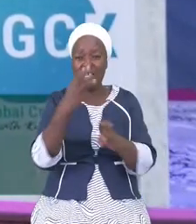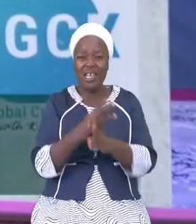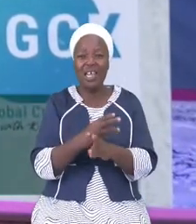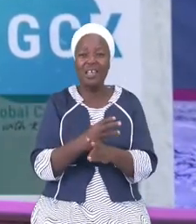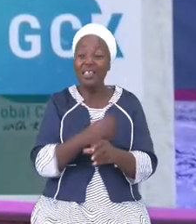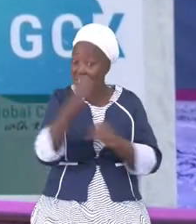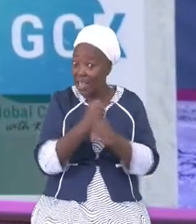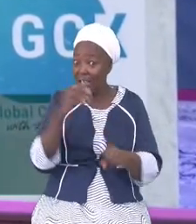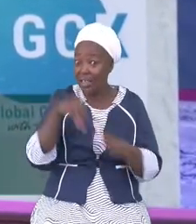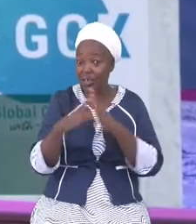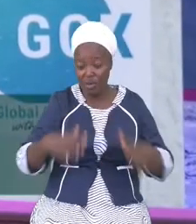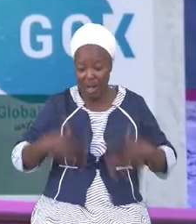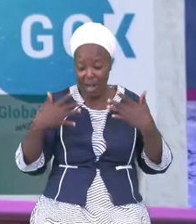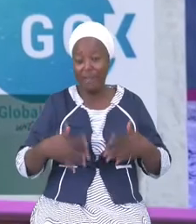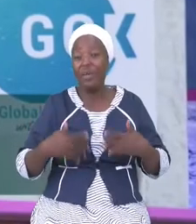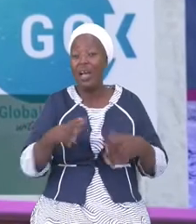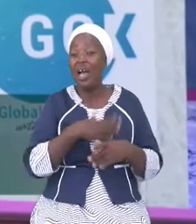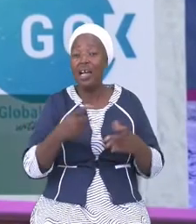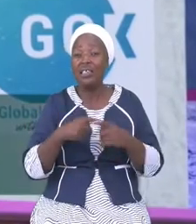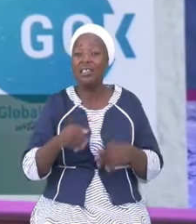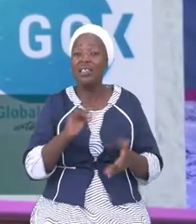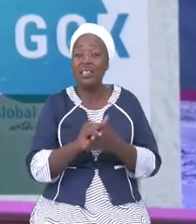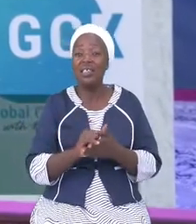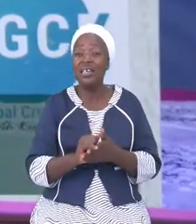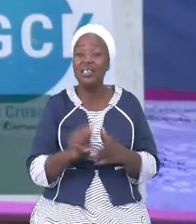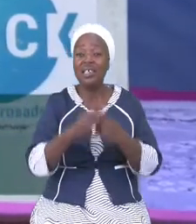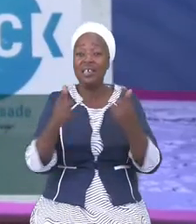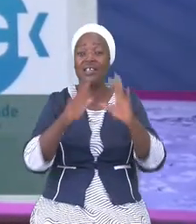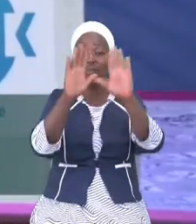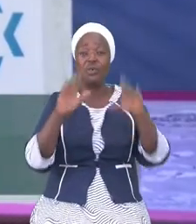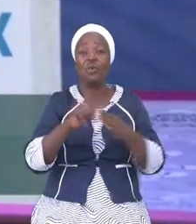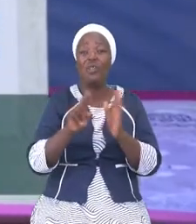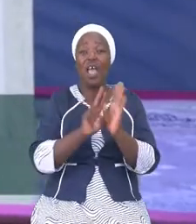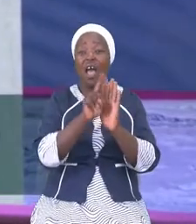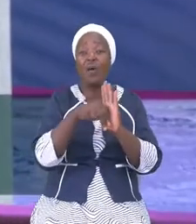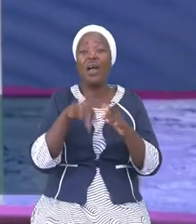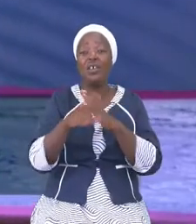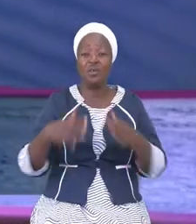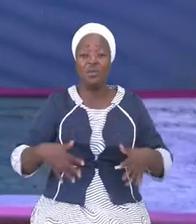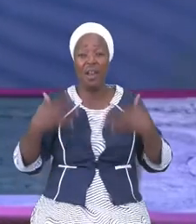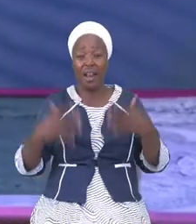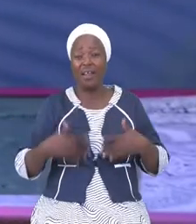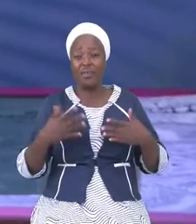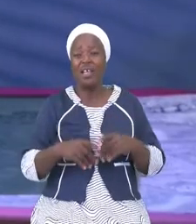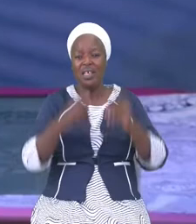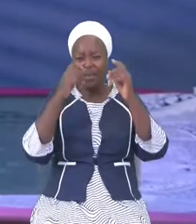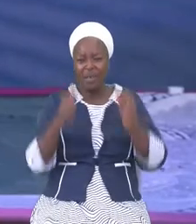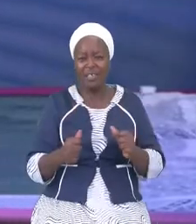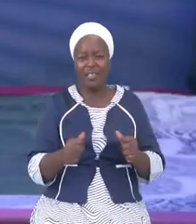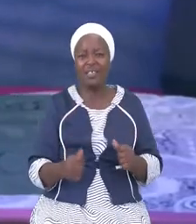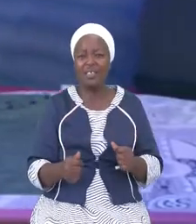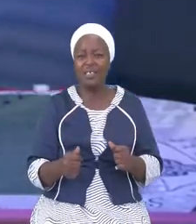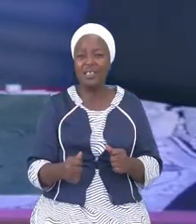Spectacular miracle of the hour in your life. Spectacular, spontaneous,